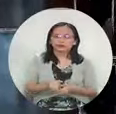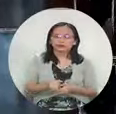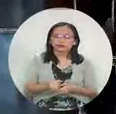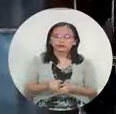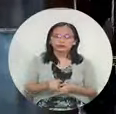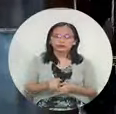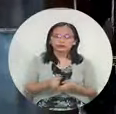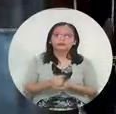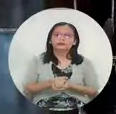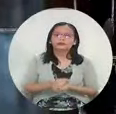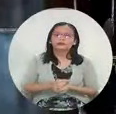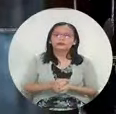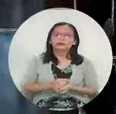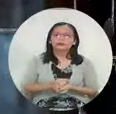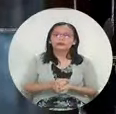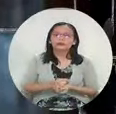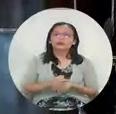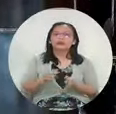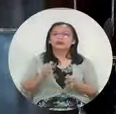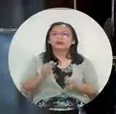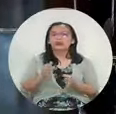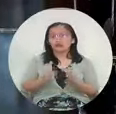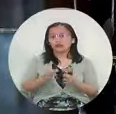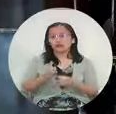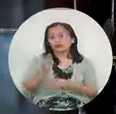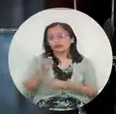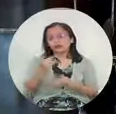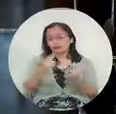If you allow the past to dominate you,